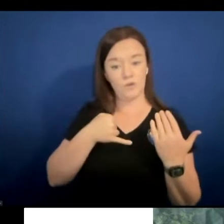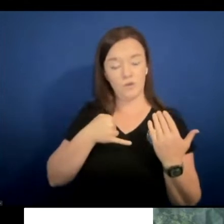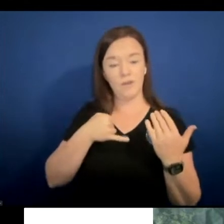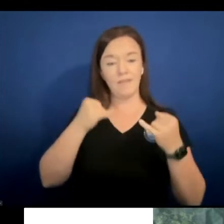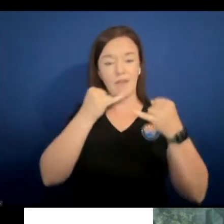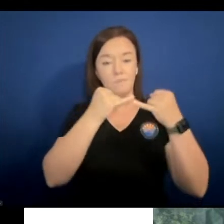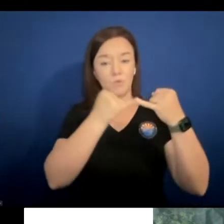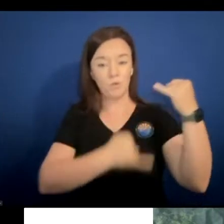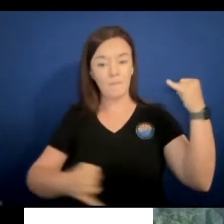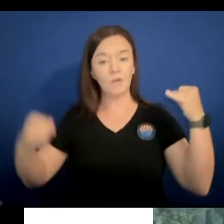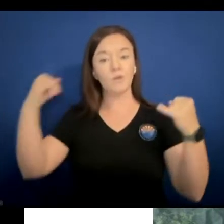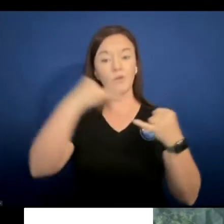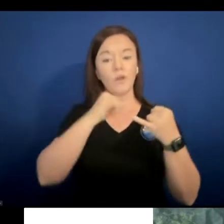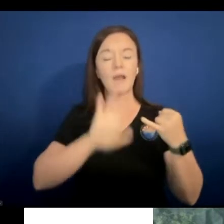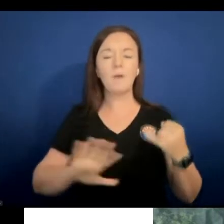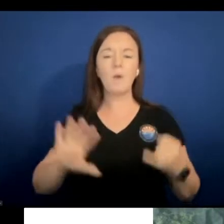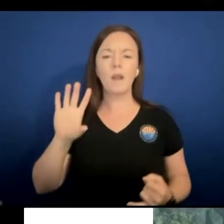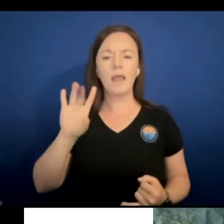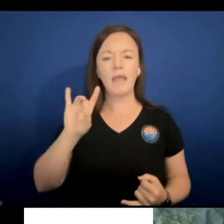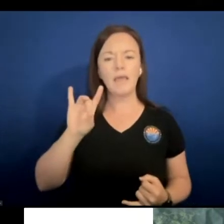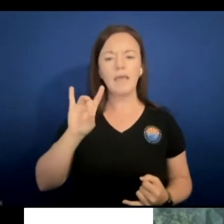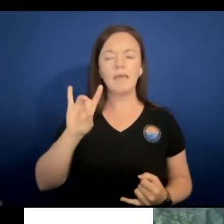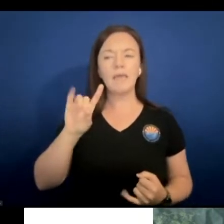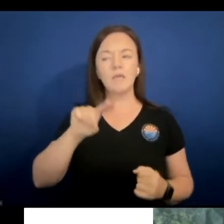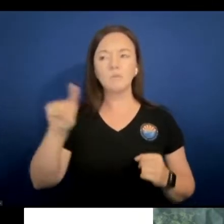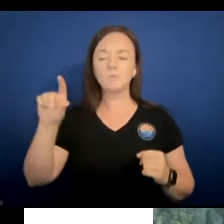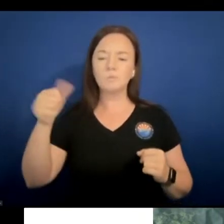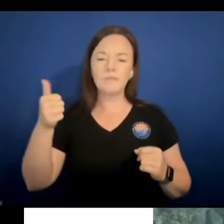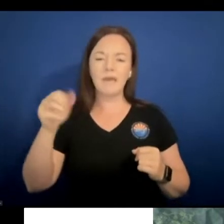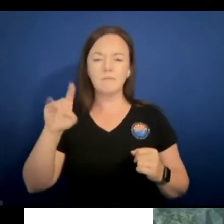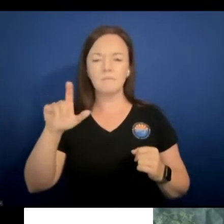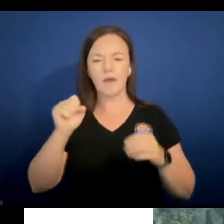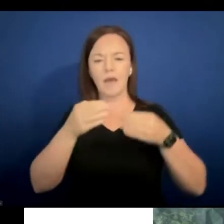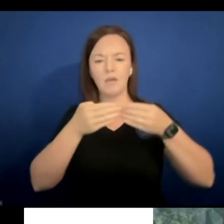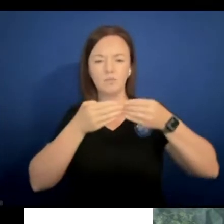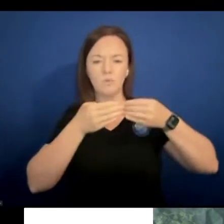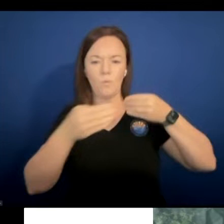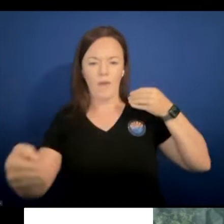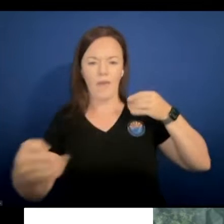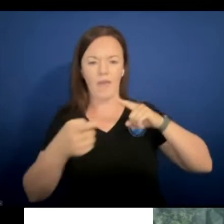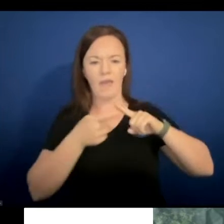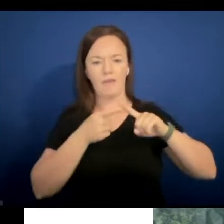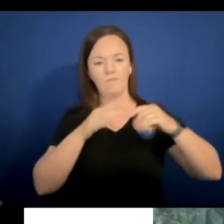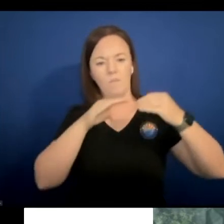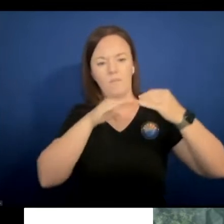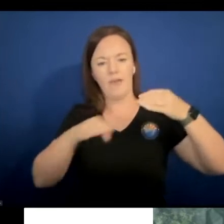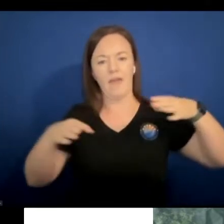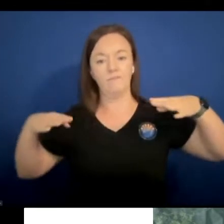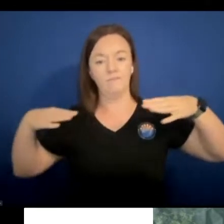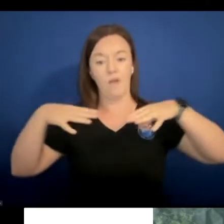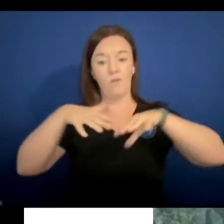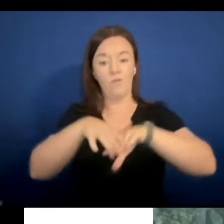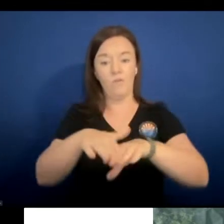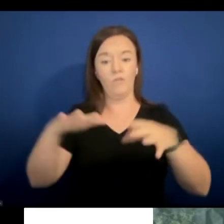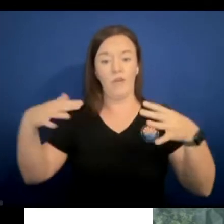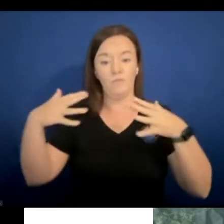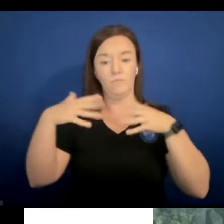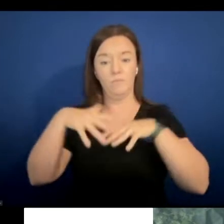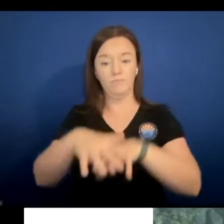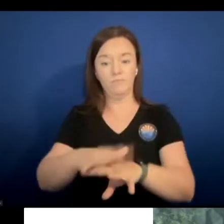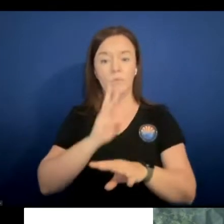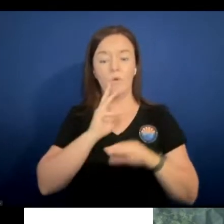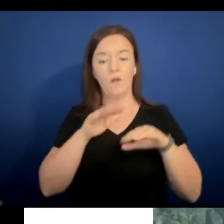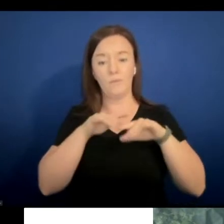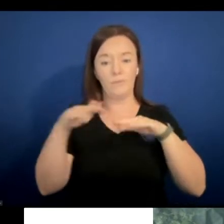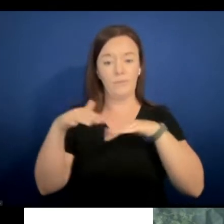10 miles away from the bottom of that funnel as it enters and